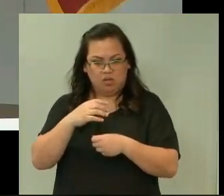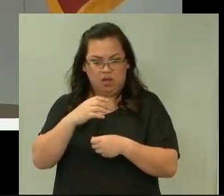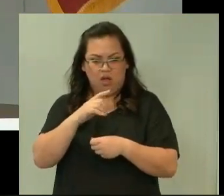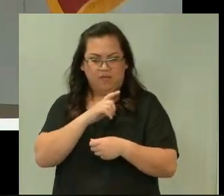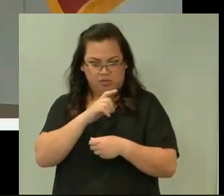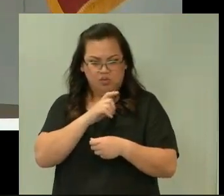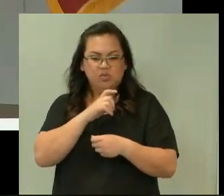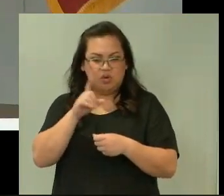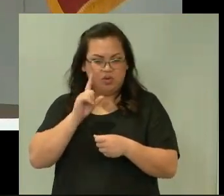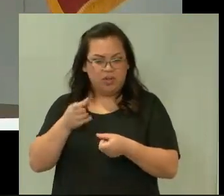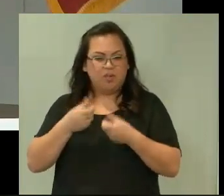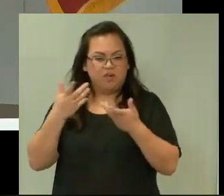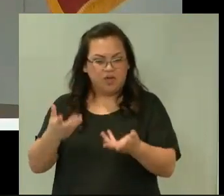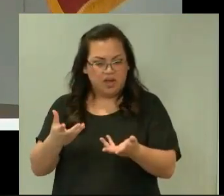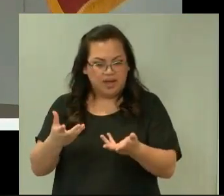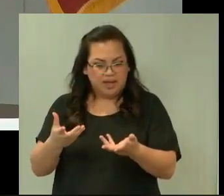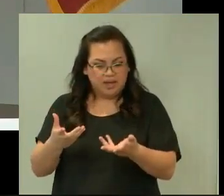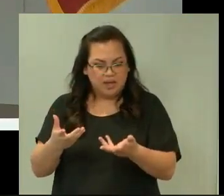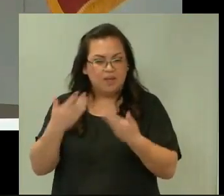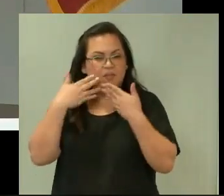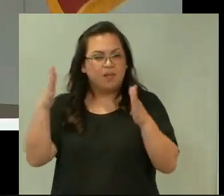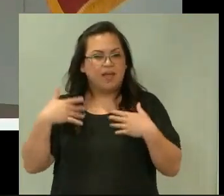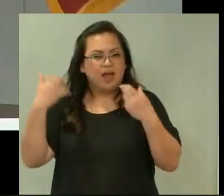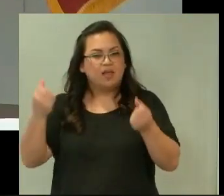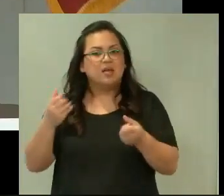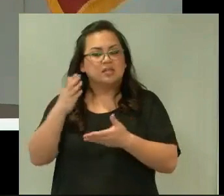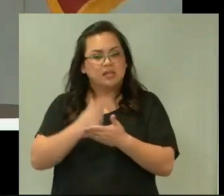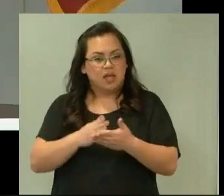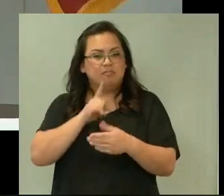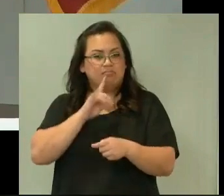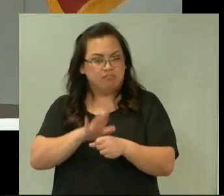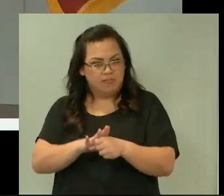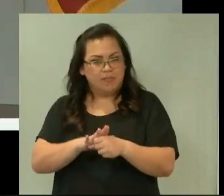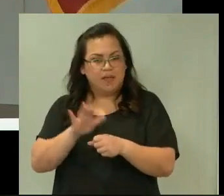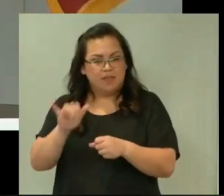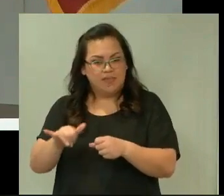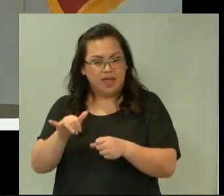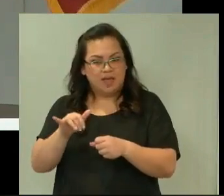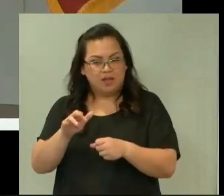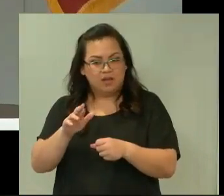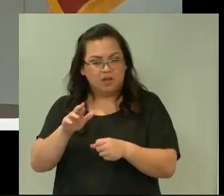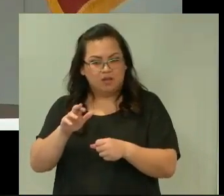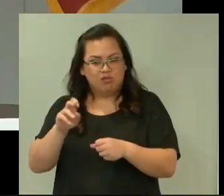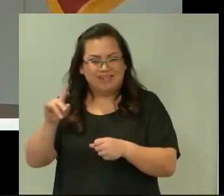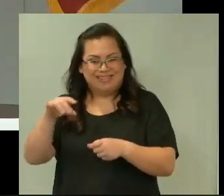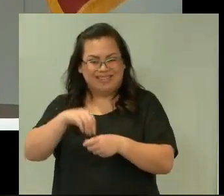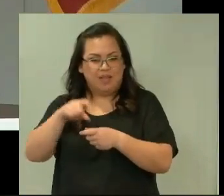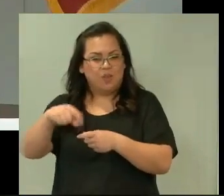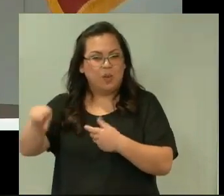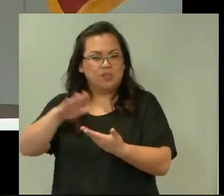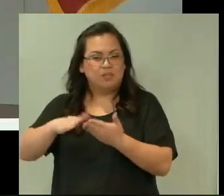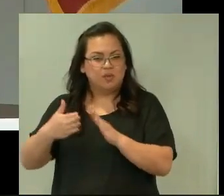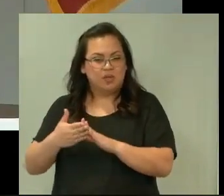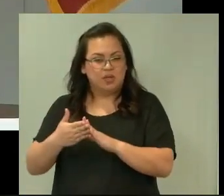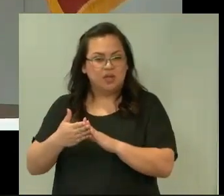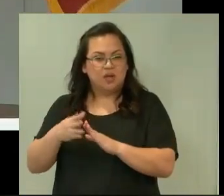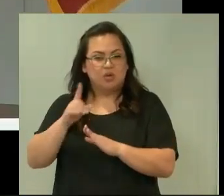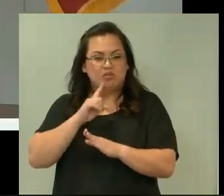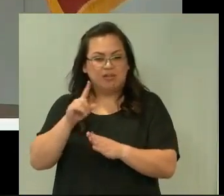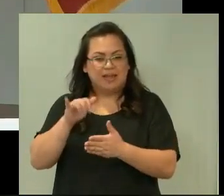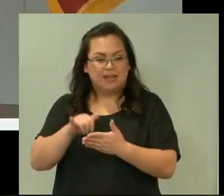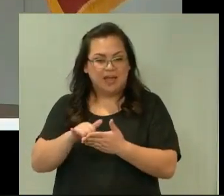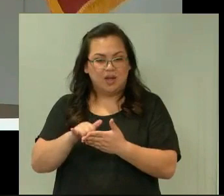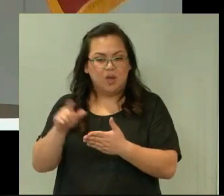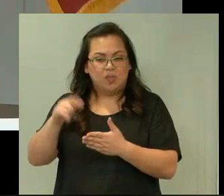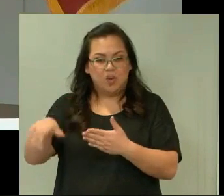to the California Department of Public Health some assurances that the risk in those communities is such that